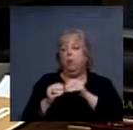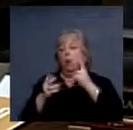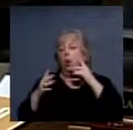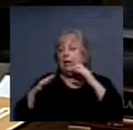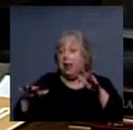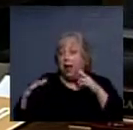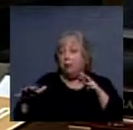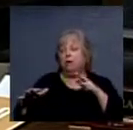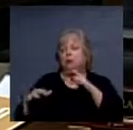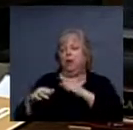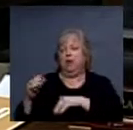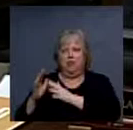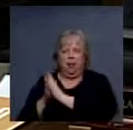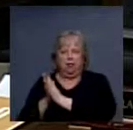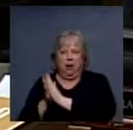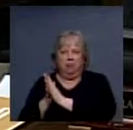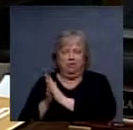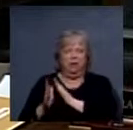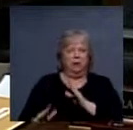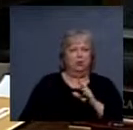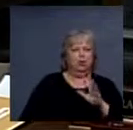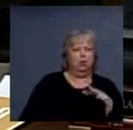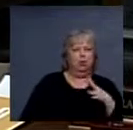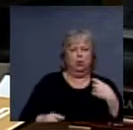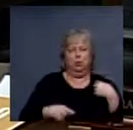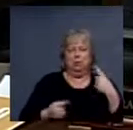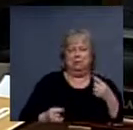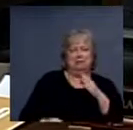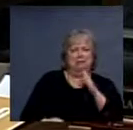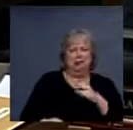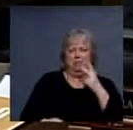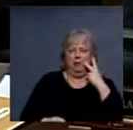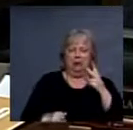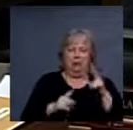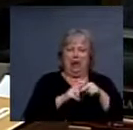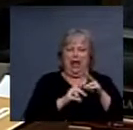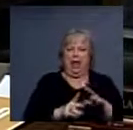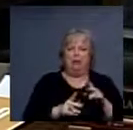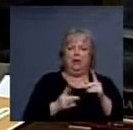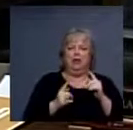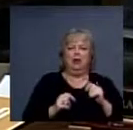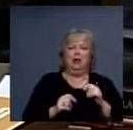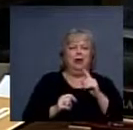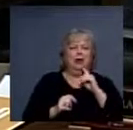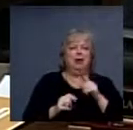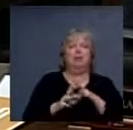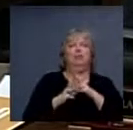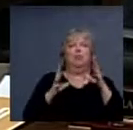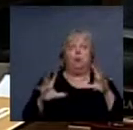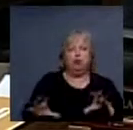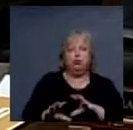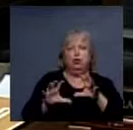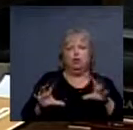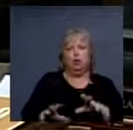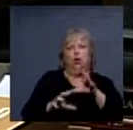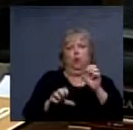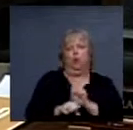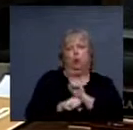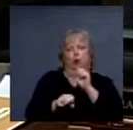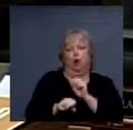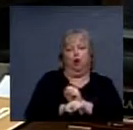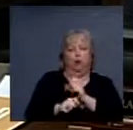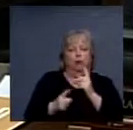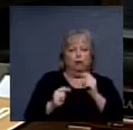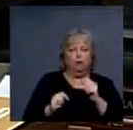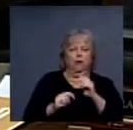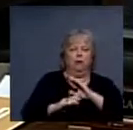to the extraordinary lengths I think this one has to try and address some of the concerns that the neighborhood has had, and not invalid